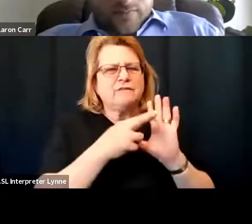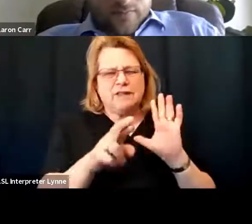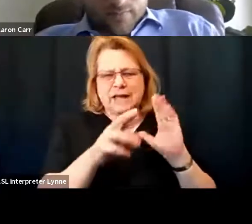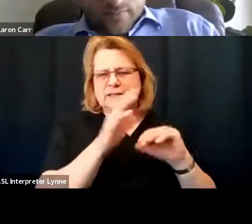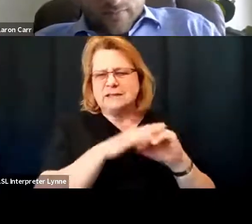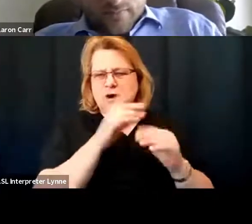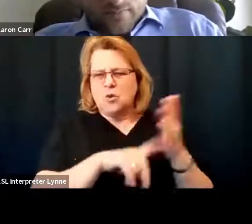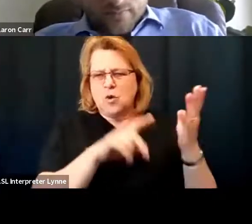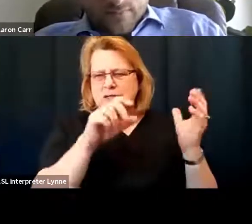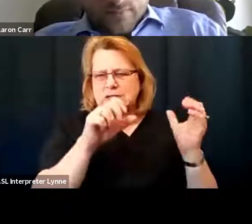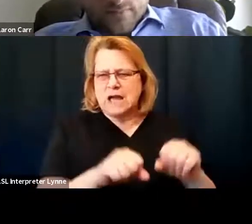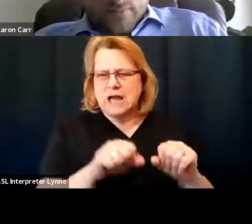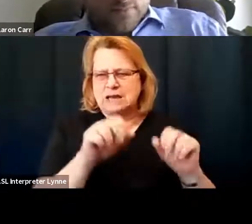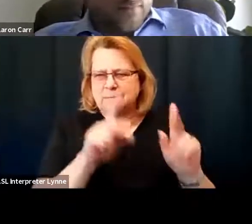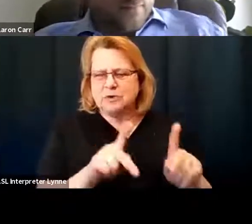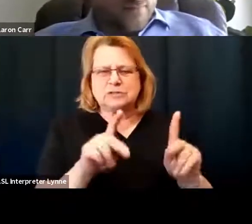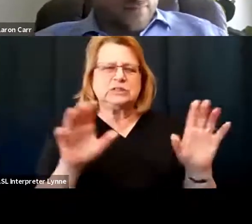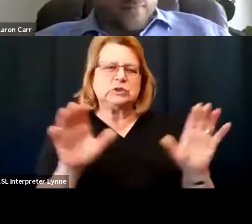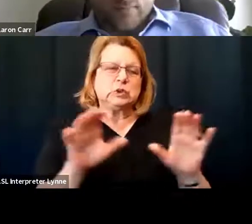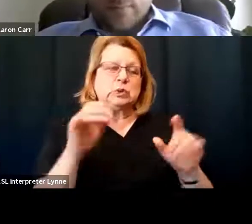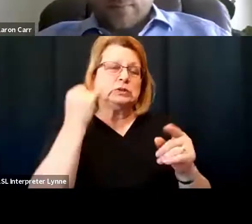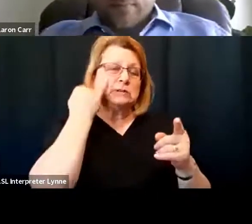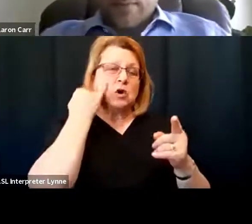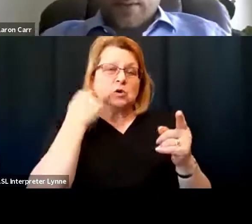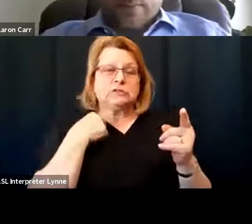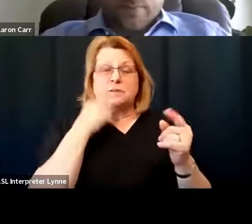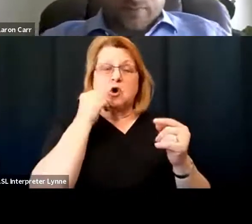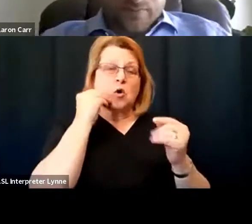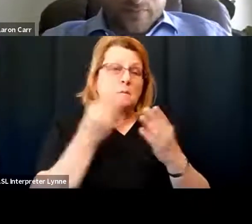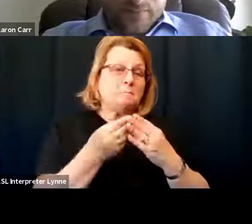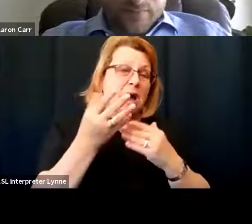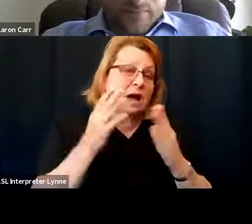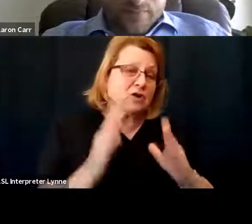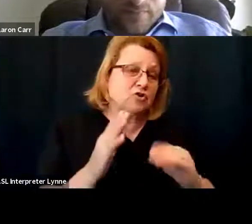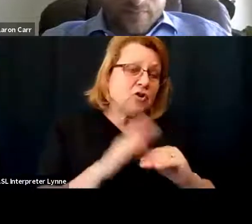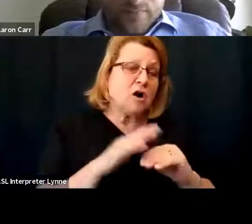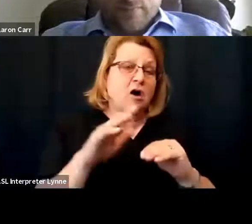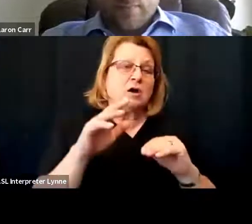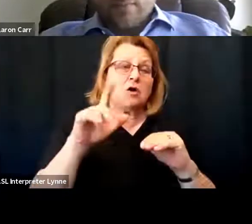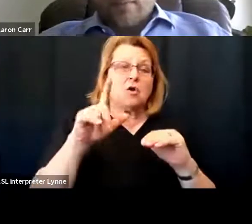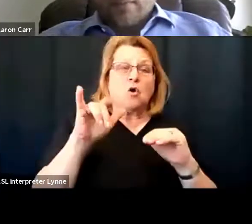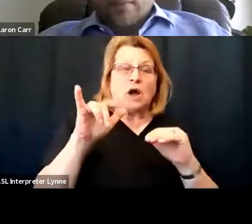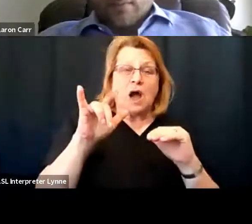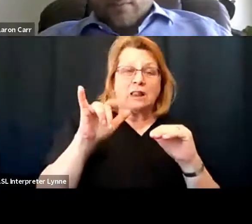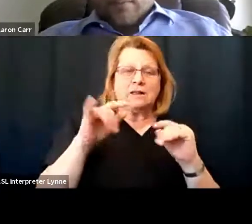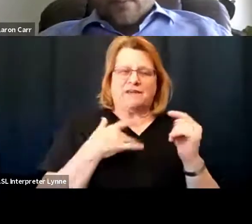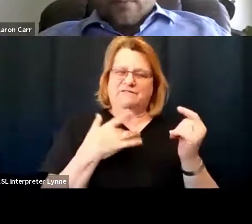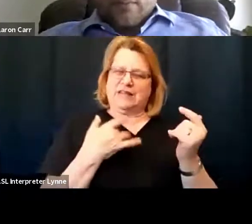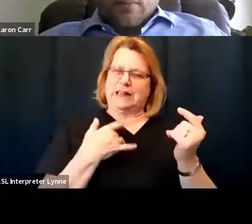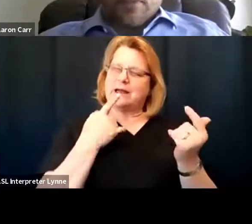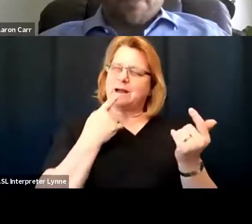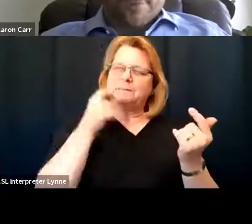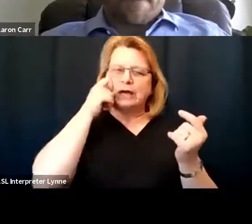what can a person do? Say I am a home buyer on Long Island, and, you know, I think I'm being racially steered, or I think, you